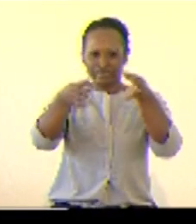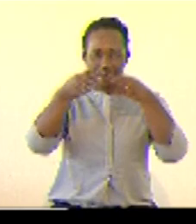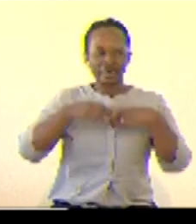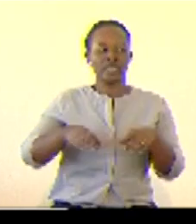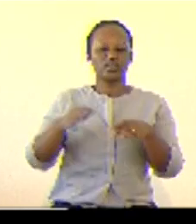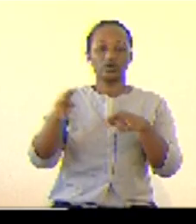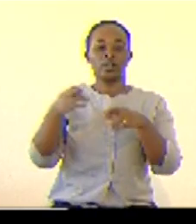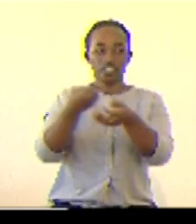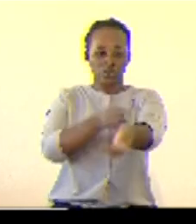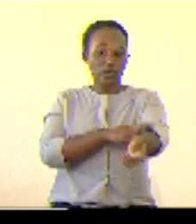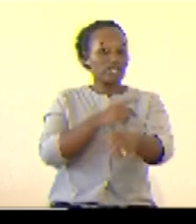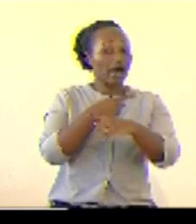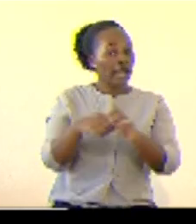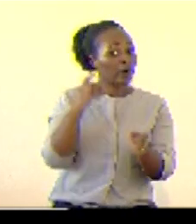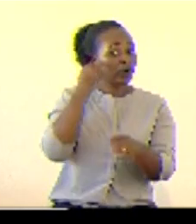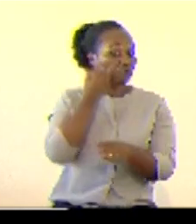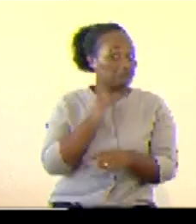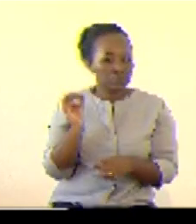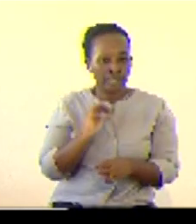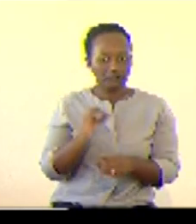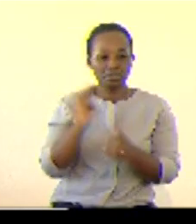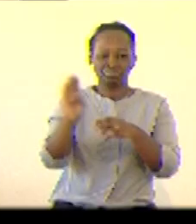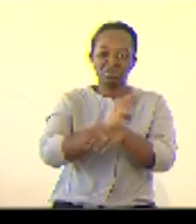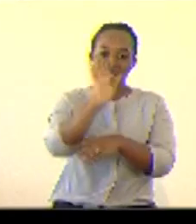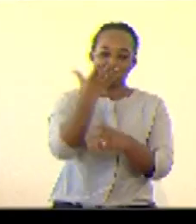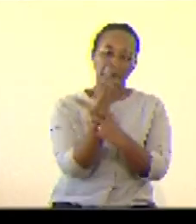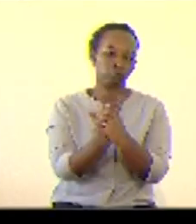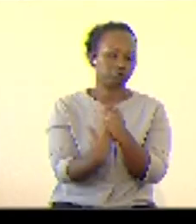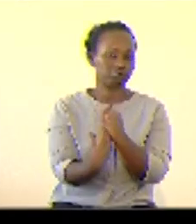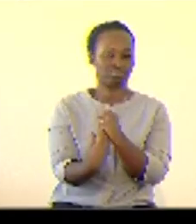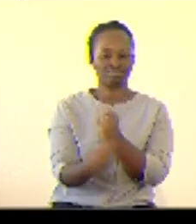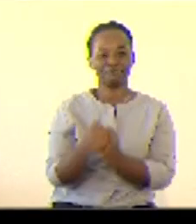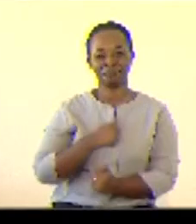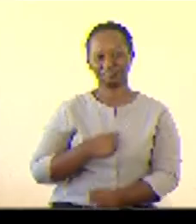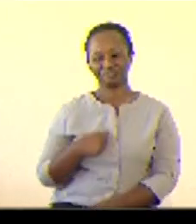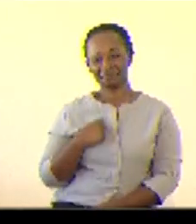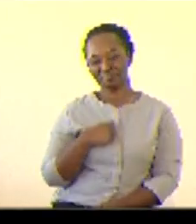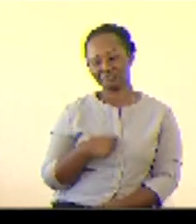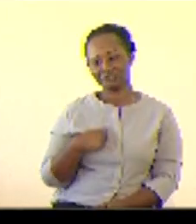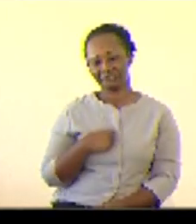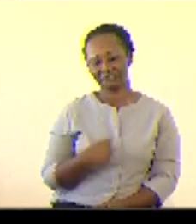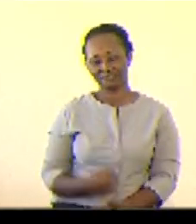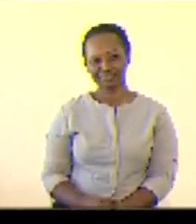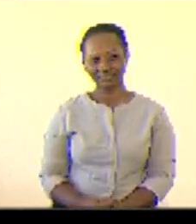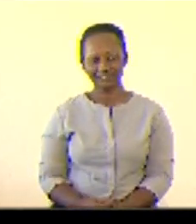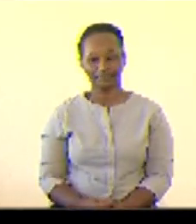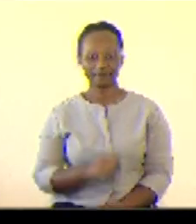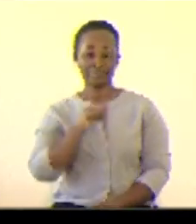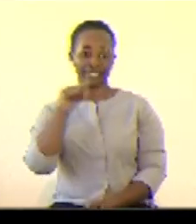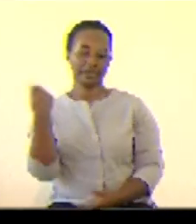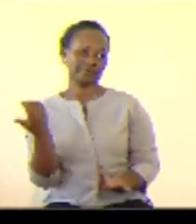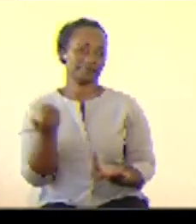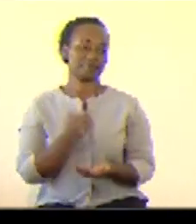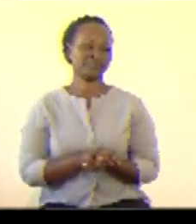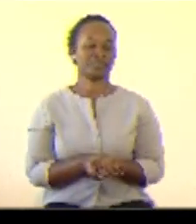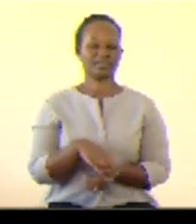will collapse in a day. We have what we call providing sales incentives. An incentive is something